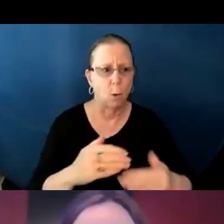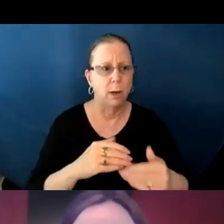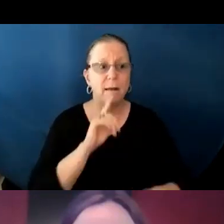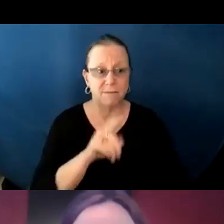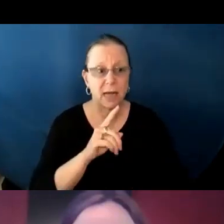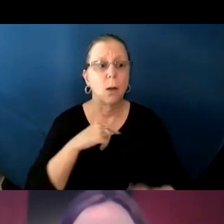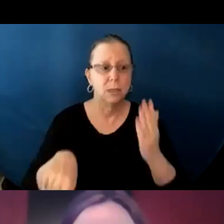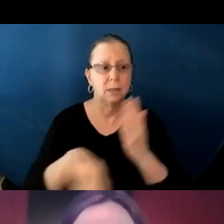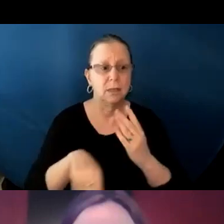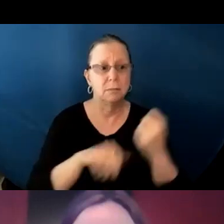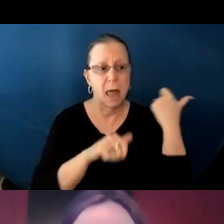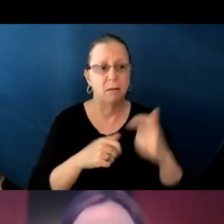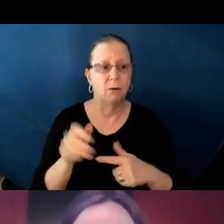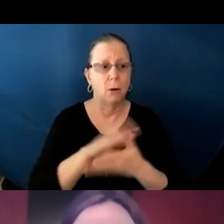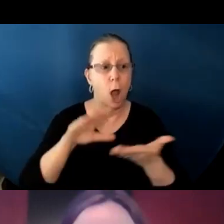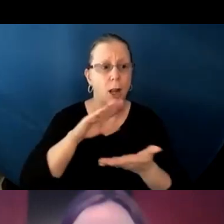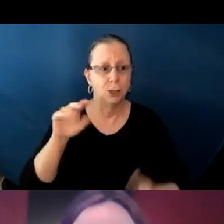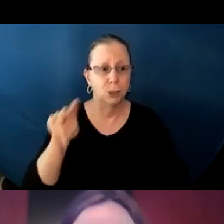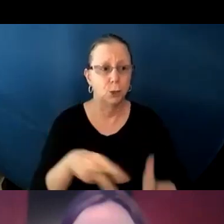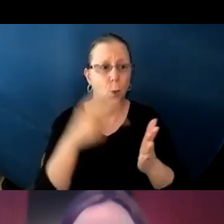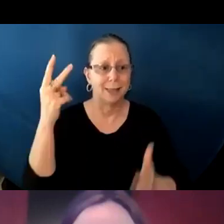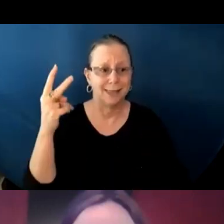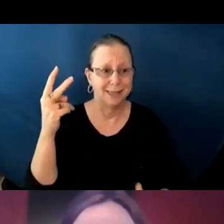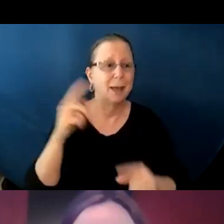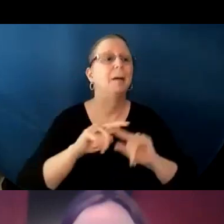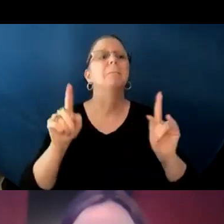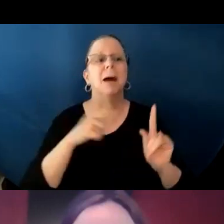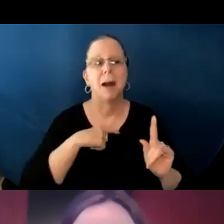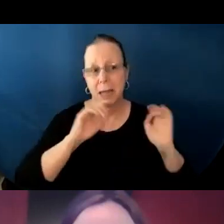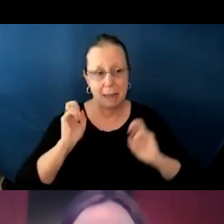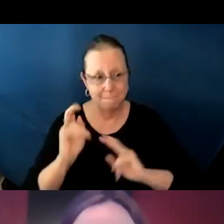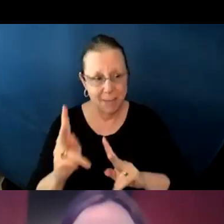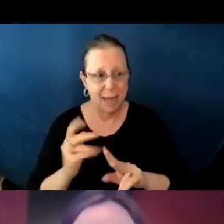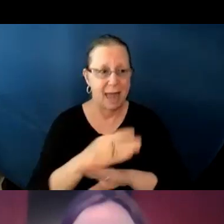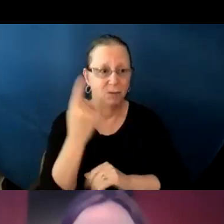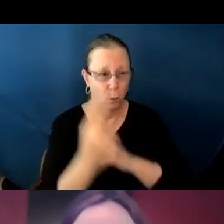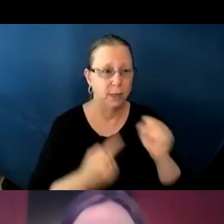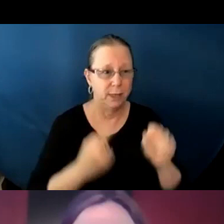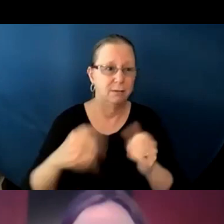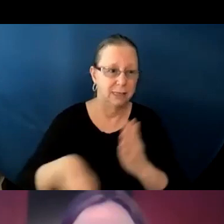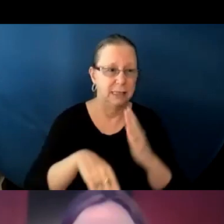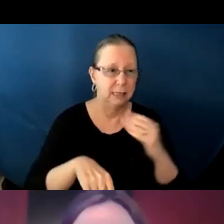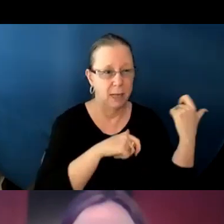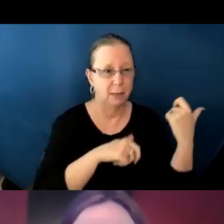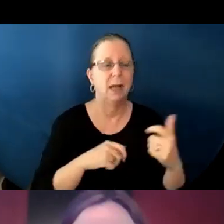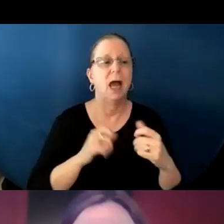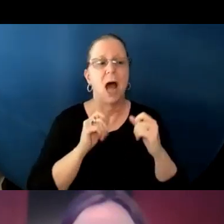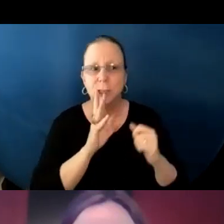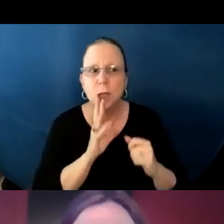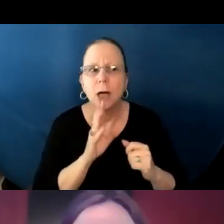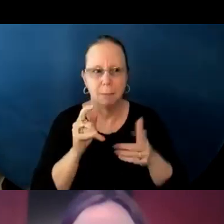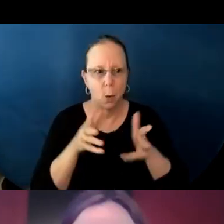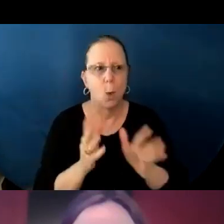college twice, but I returned after a year of being expelled each time and talked my way back